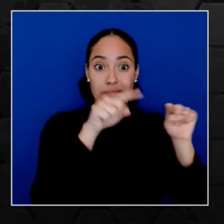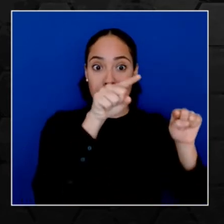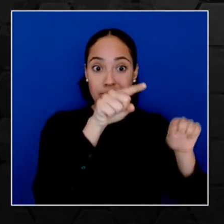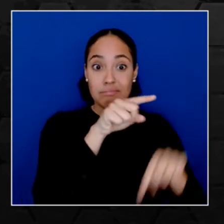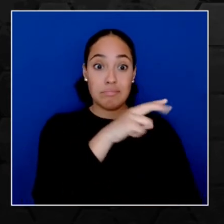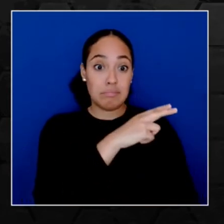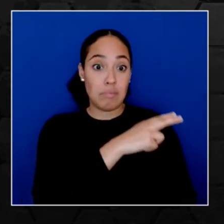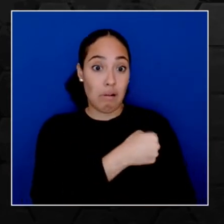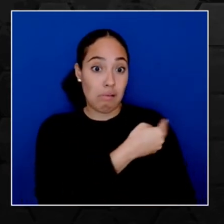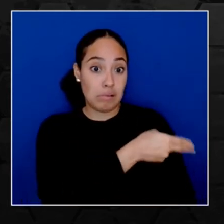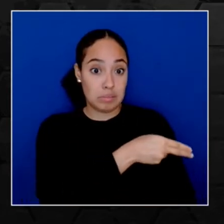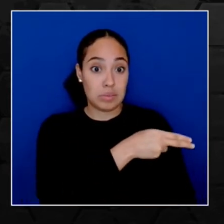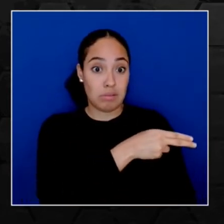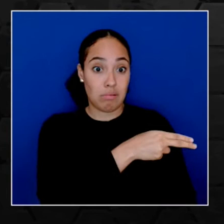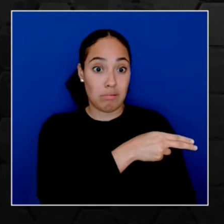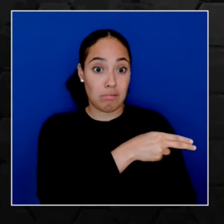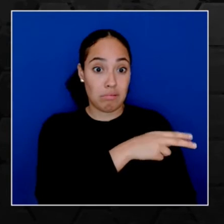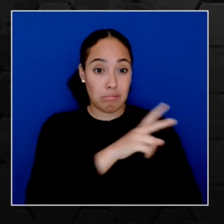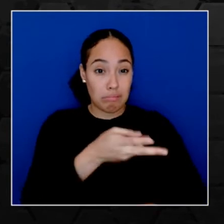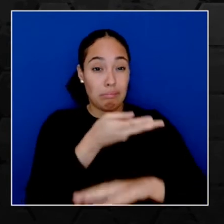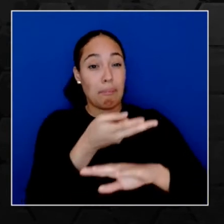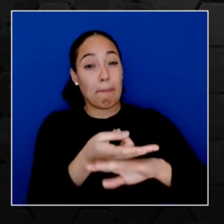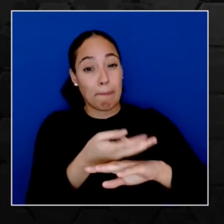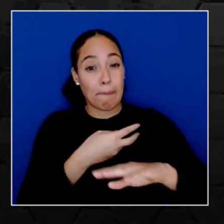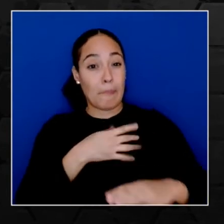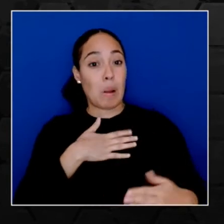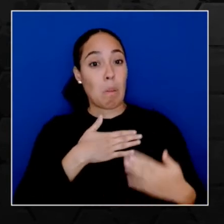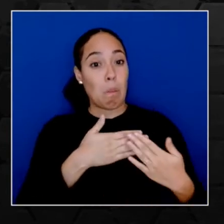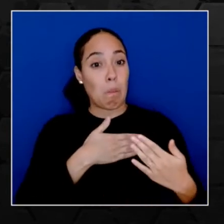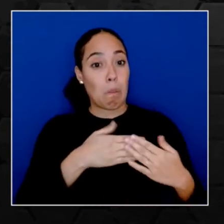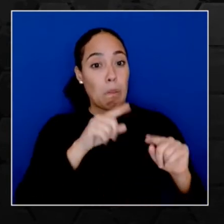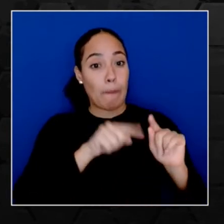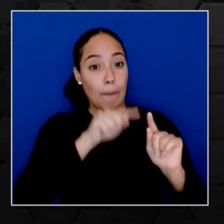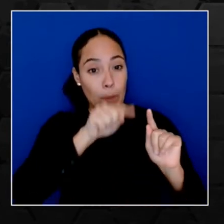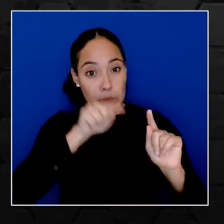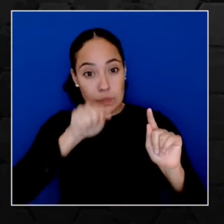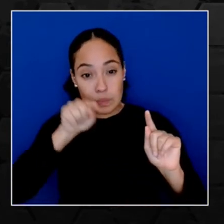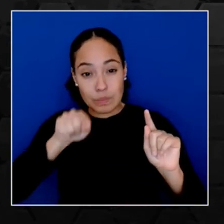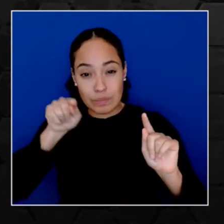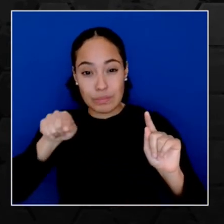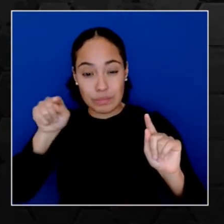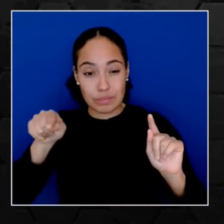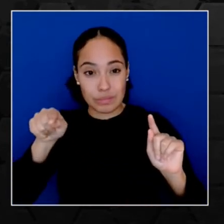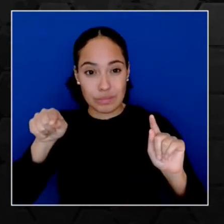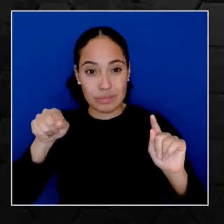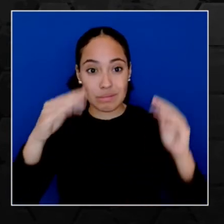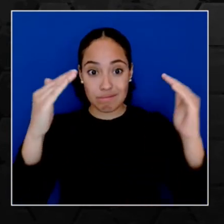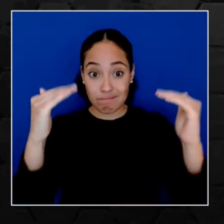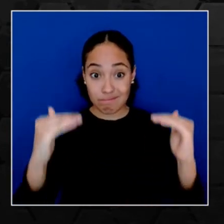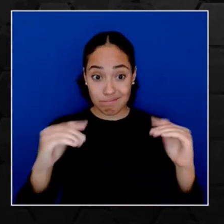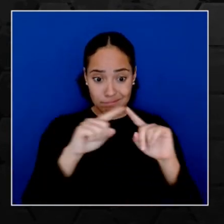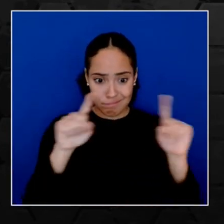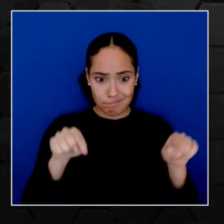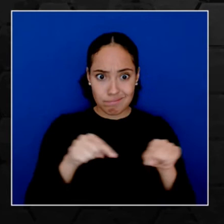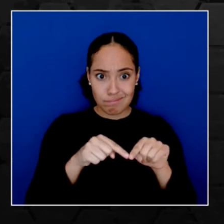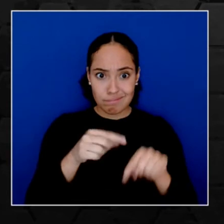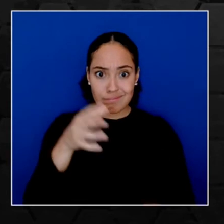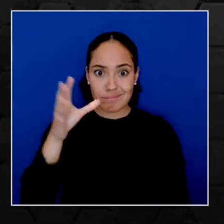same thing and yet is more portable. So you see, this is how the evolution of biometrics have come into play